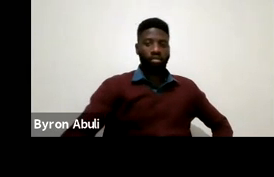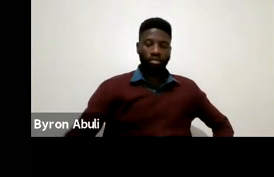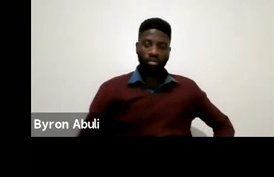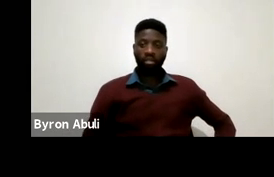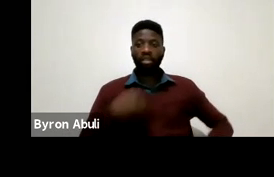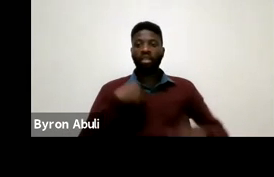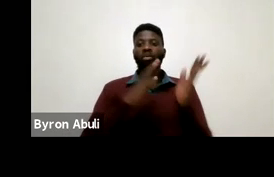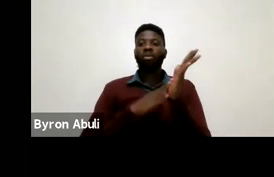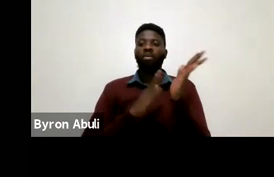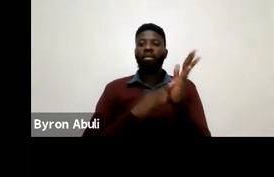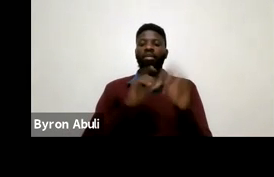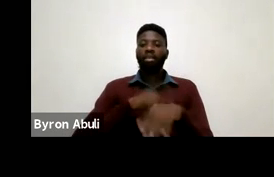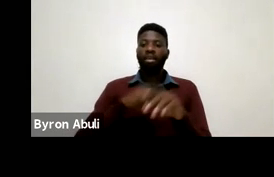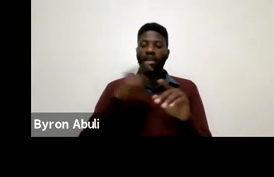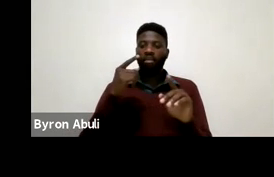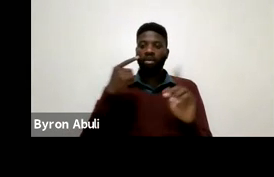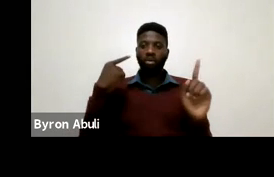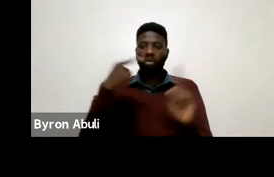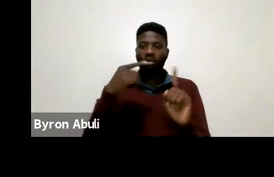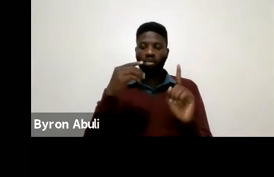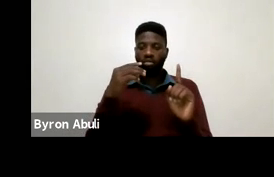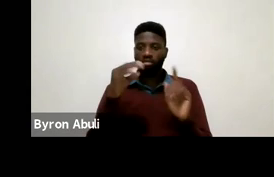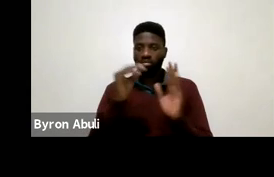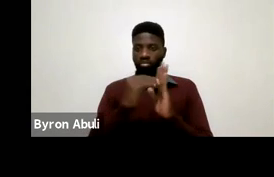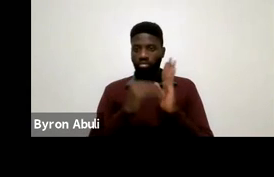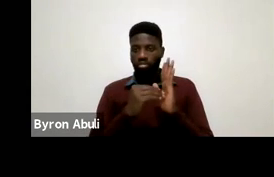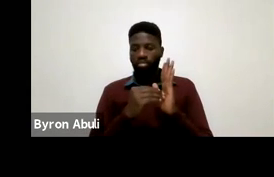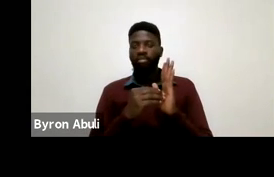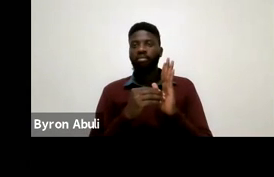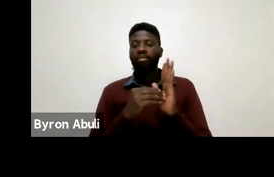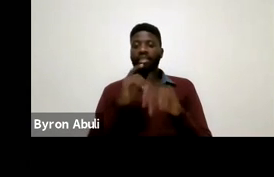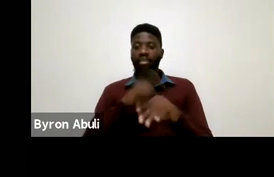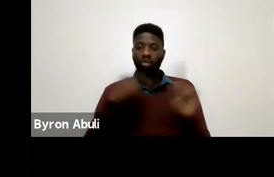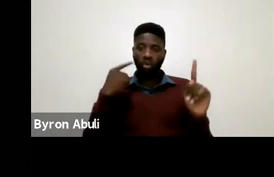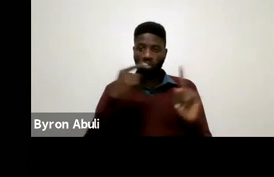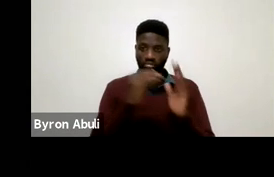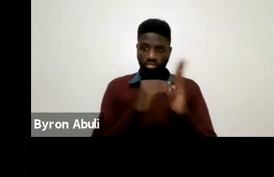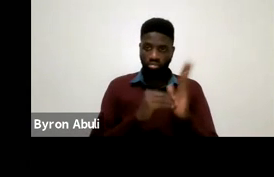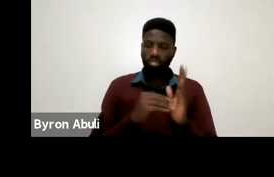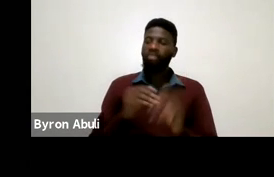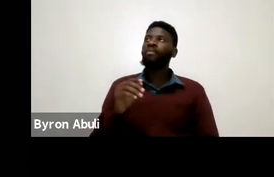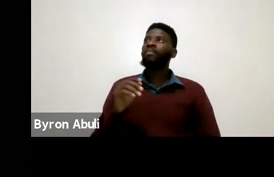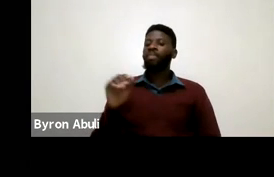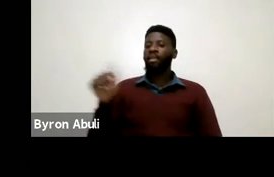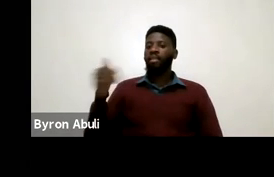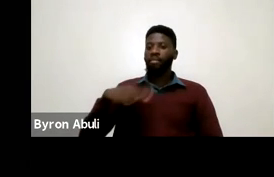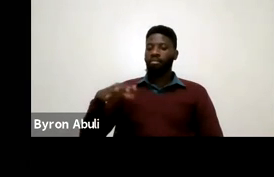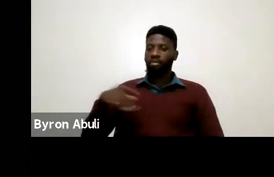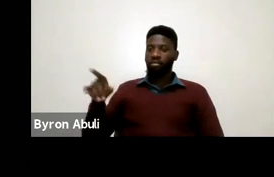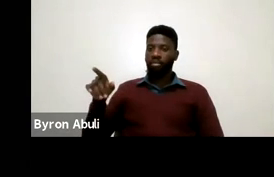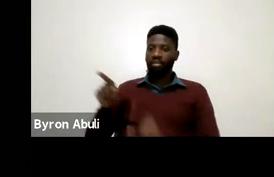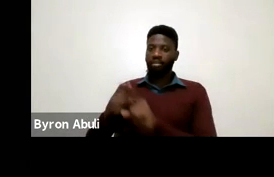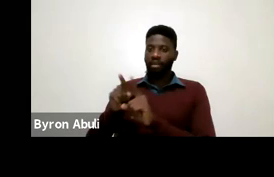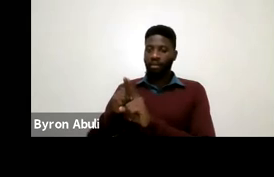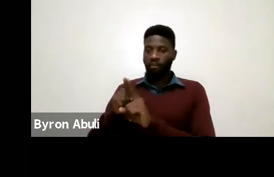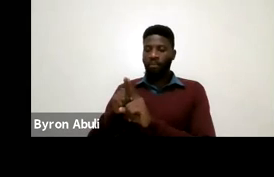of, you know, while setting a goal, there are other people who have made it with the same